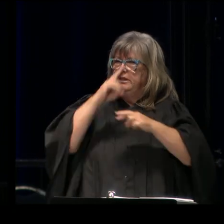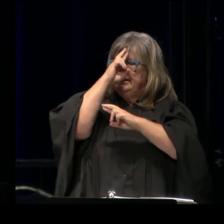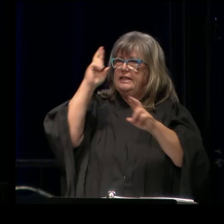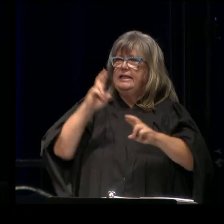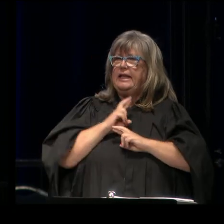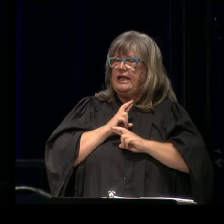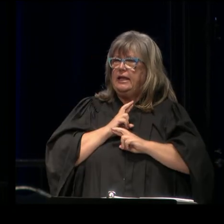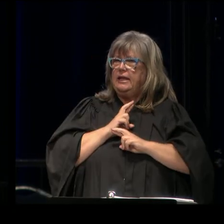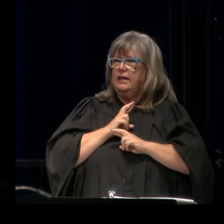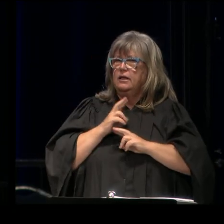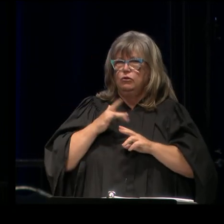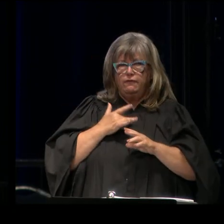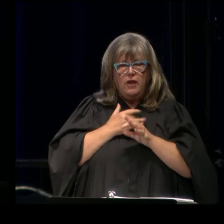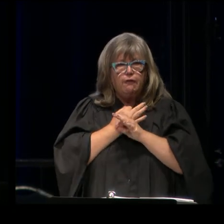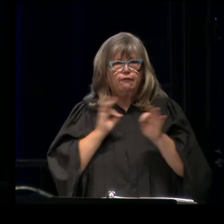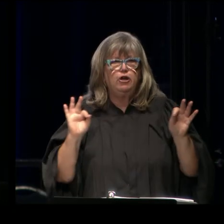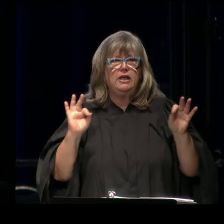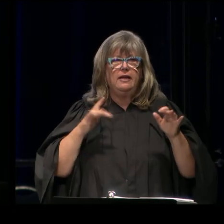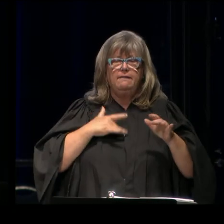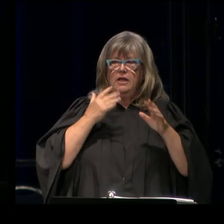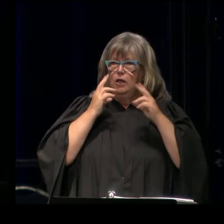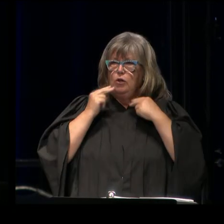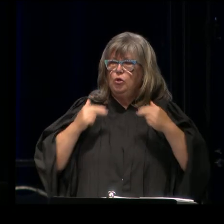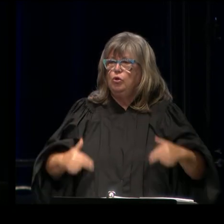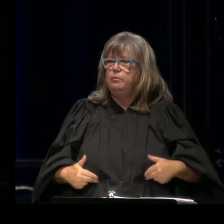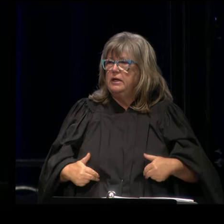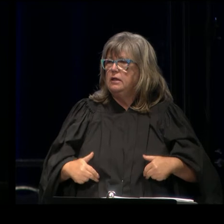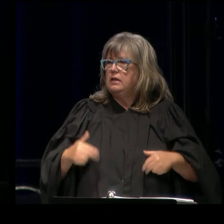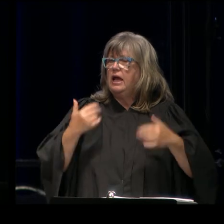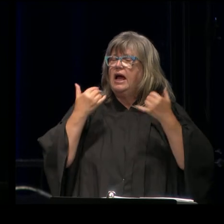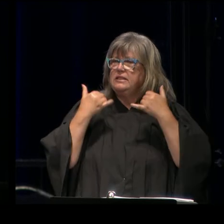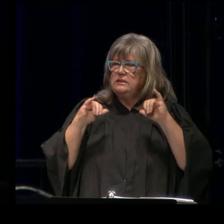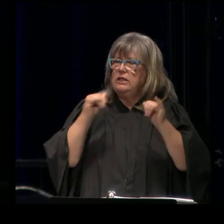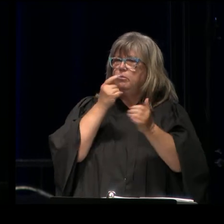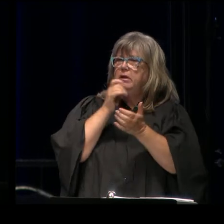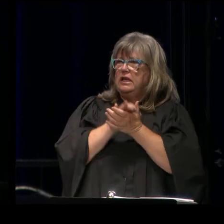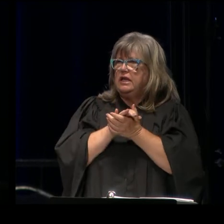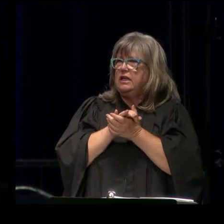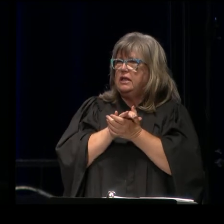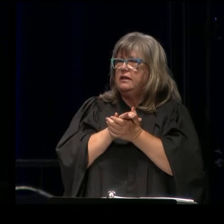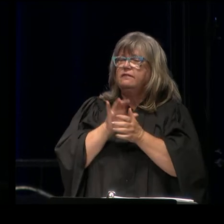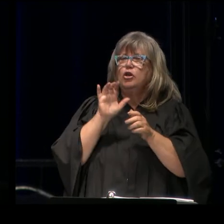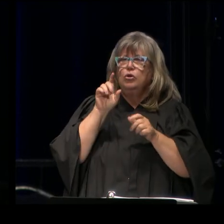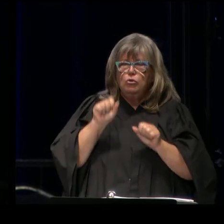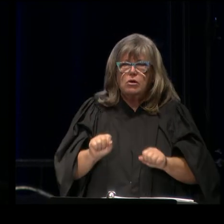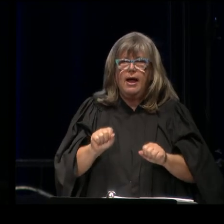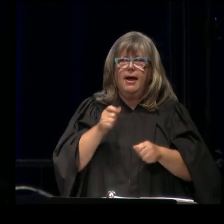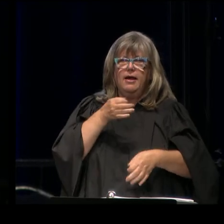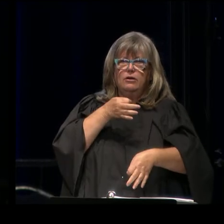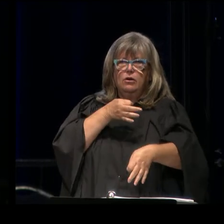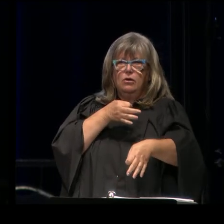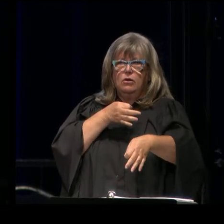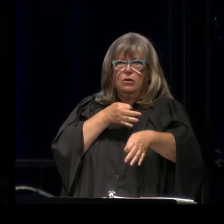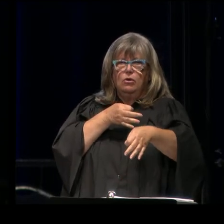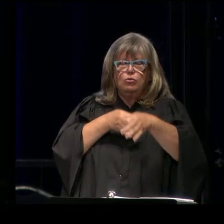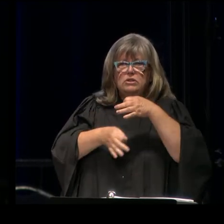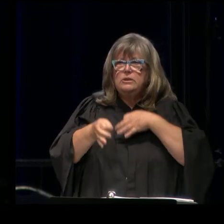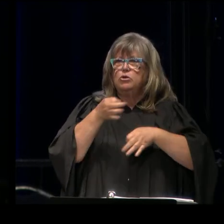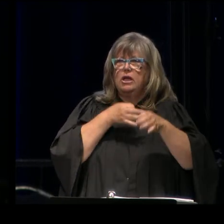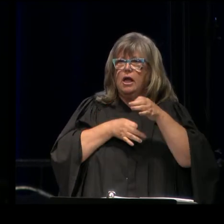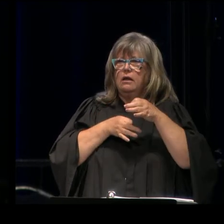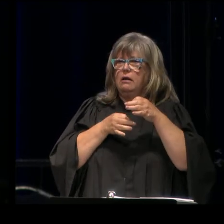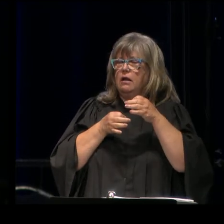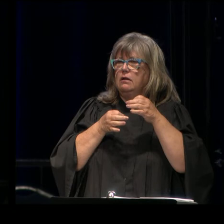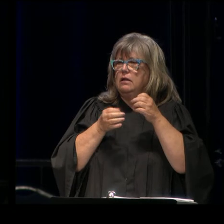and to feel human. I still believe you can reciprocate lawfulness,